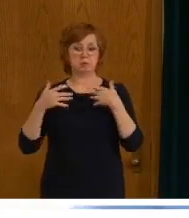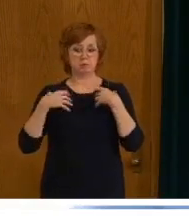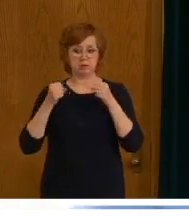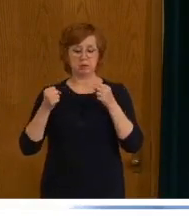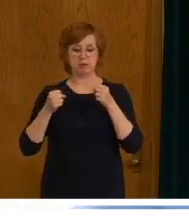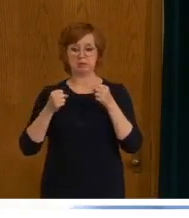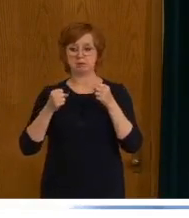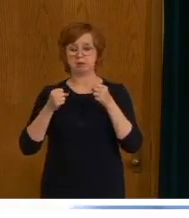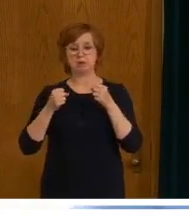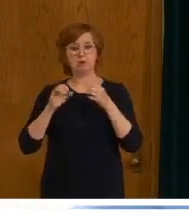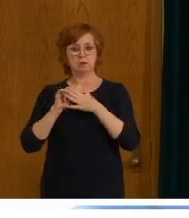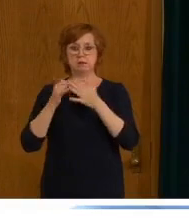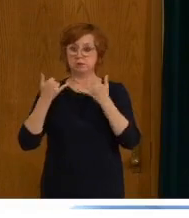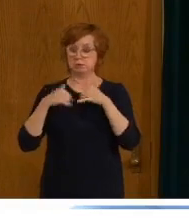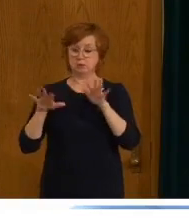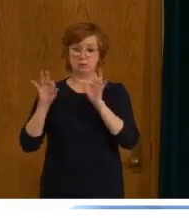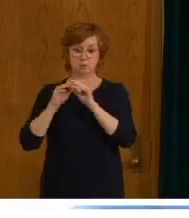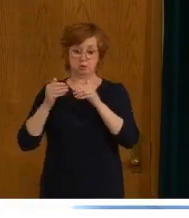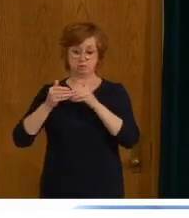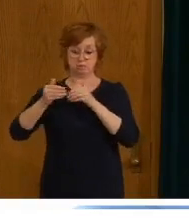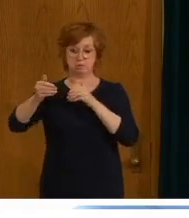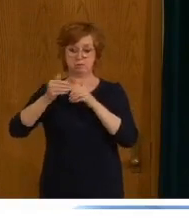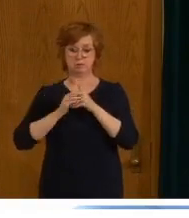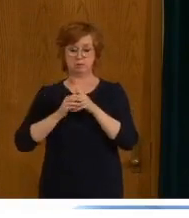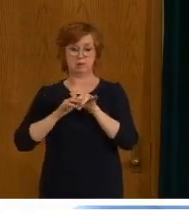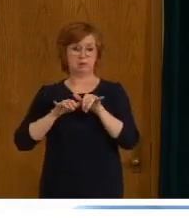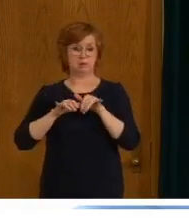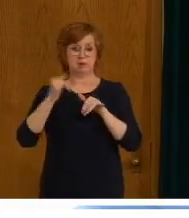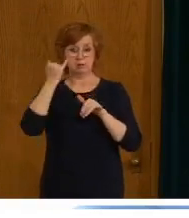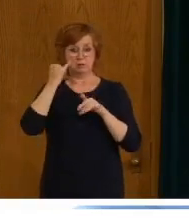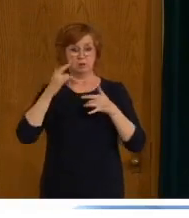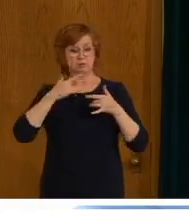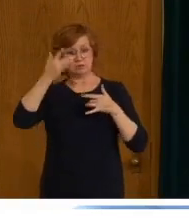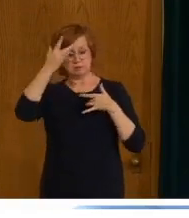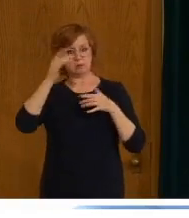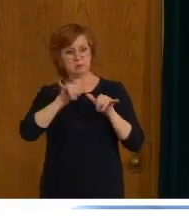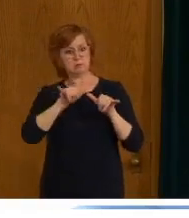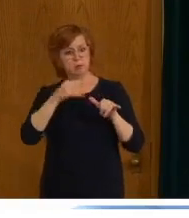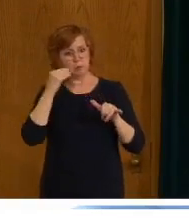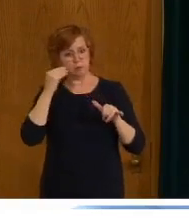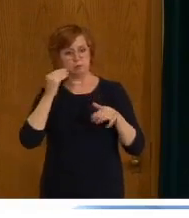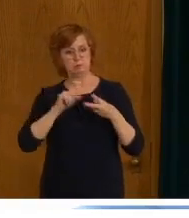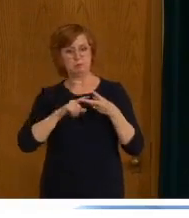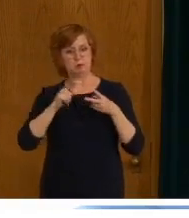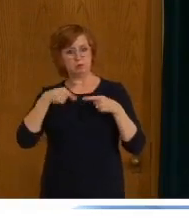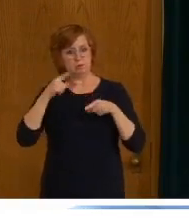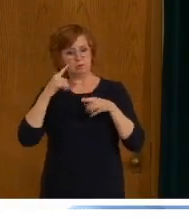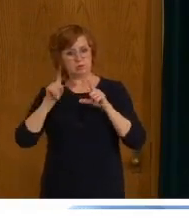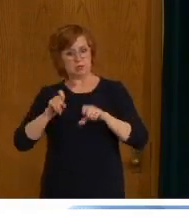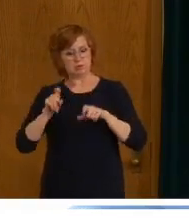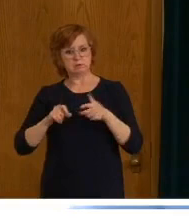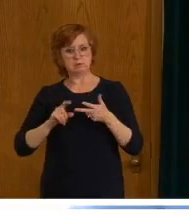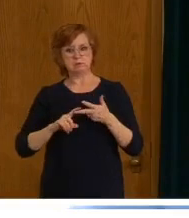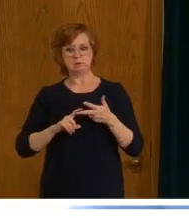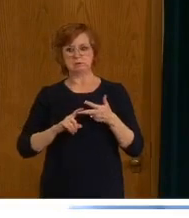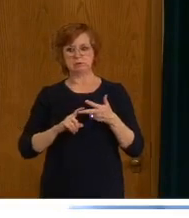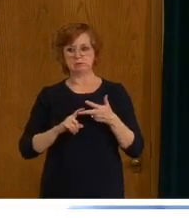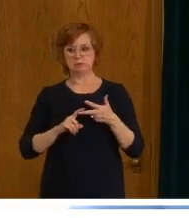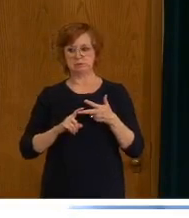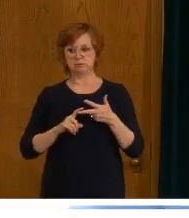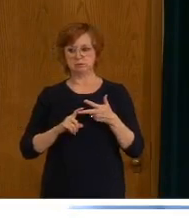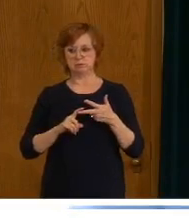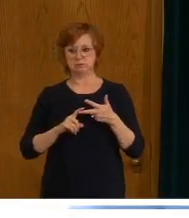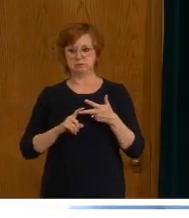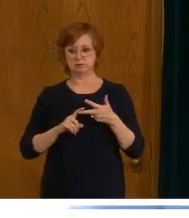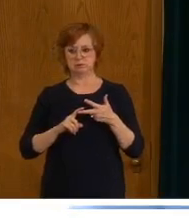things will remain important going forward. Stay home, get tested if you have symptoms, irrespective of your vaccination status.